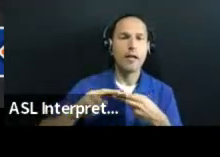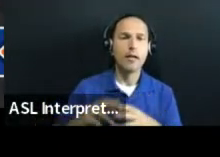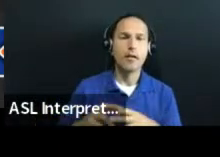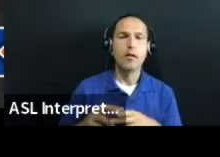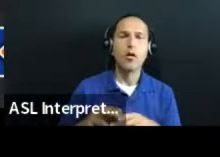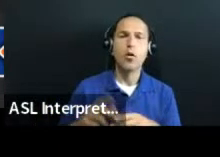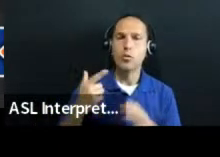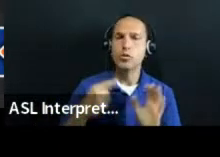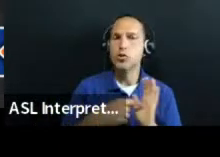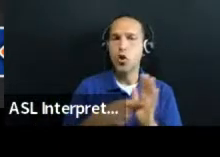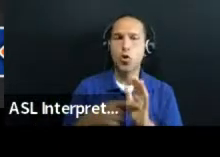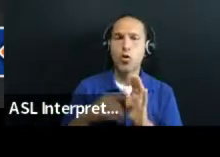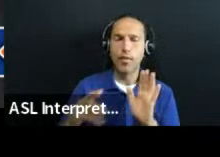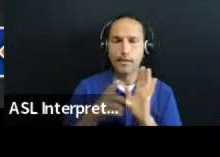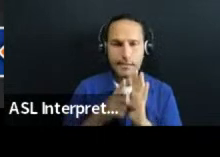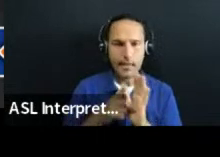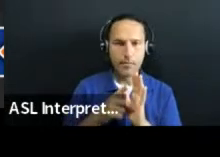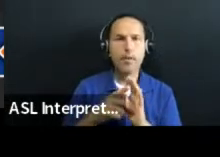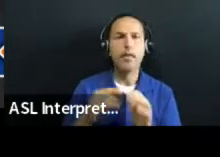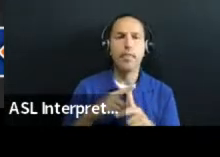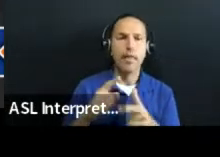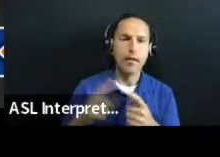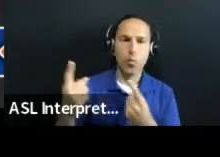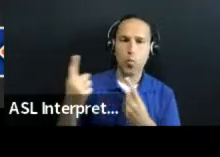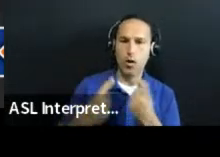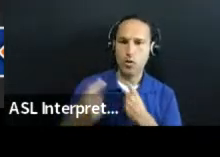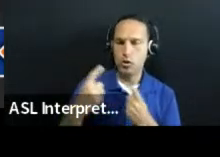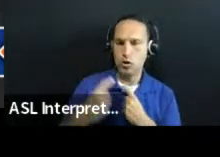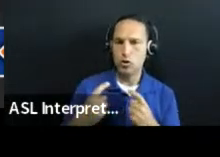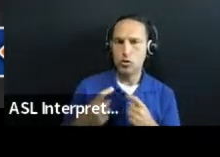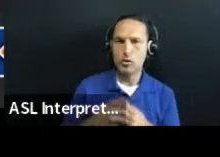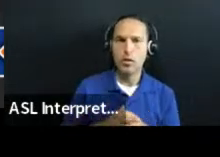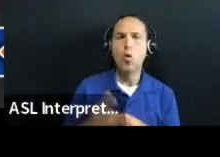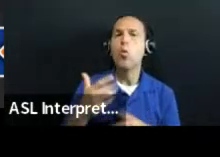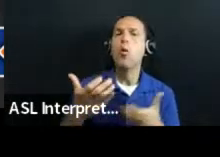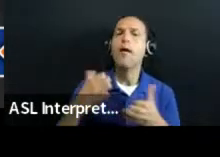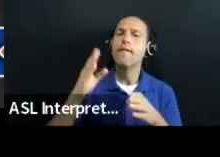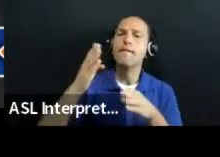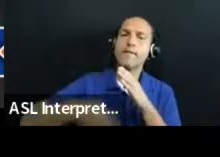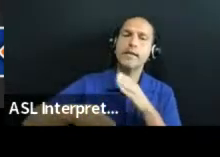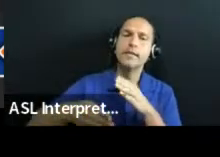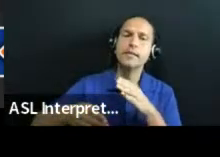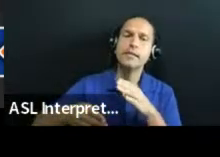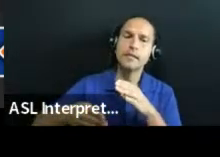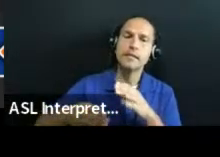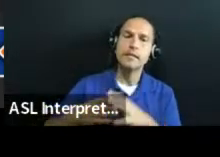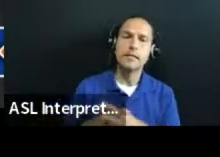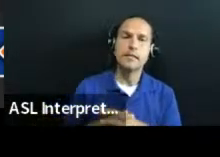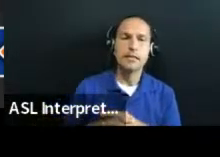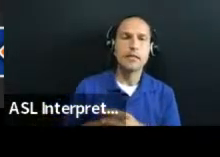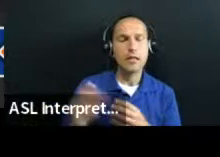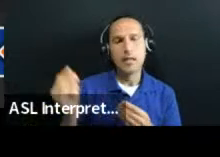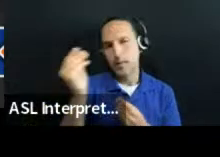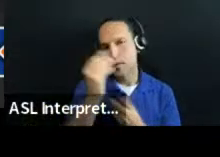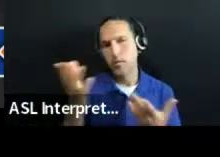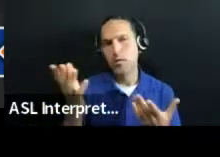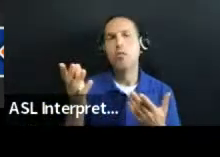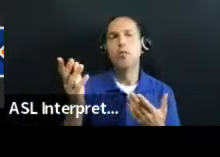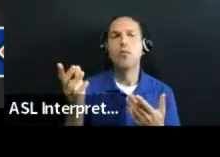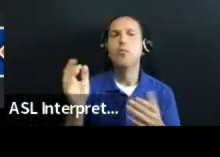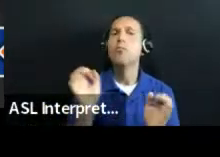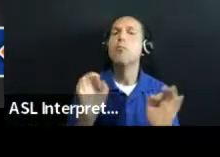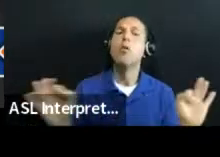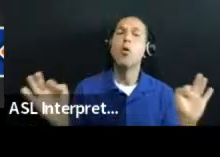to do the demo and take questions soon. And we just want to finish off by letting you know the